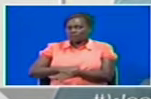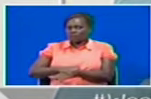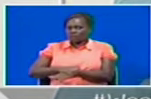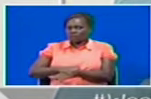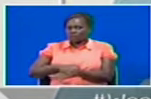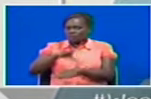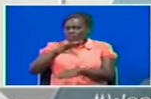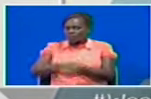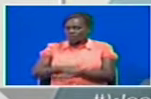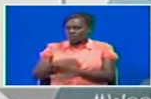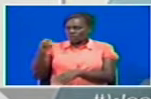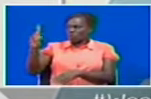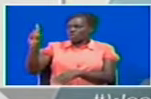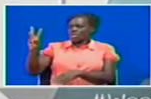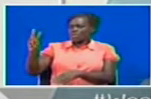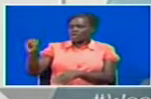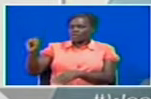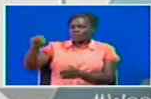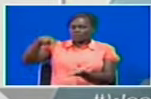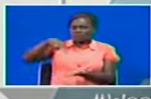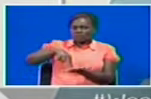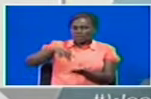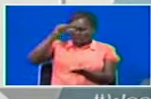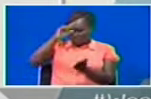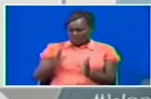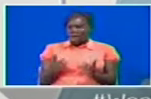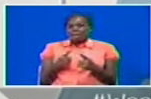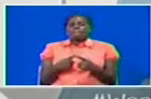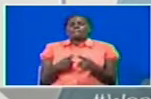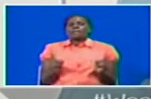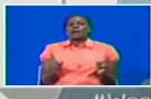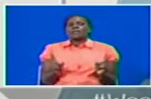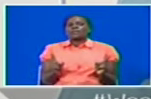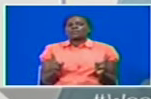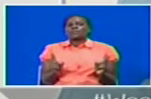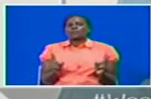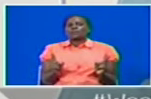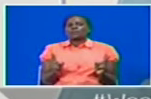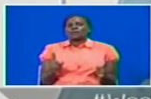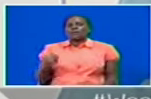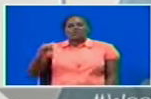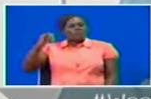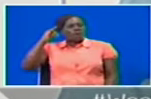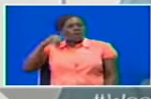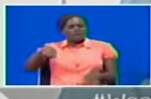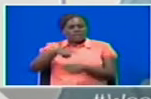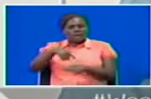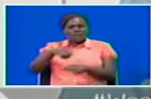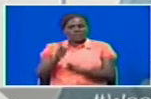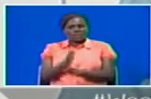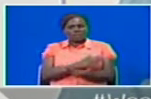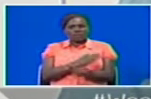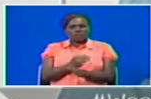She got the ODM ticket to run for Migori governorship, but a mysterious phone call came 2 hours before she gave her ticket